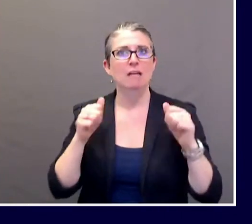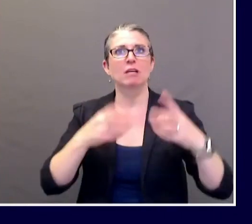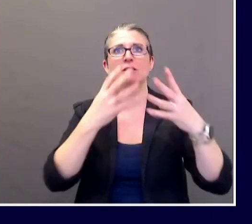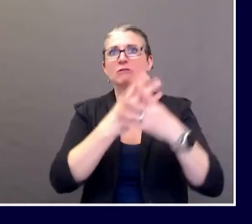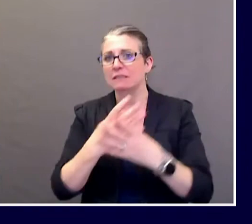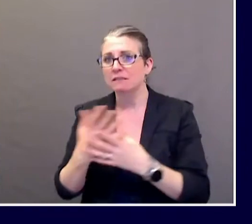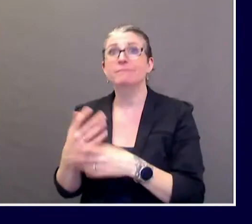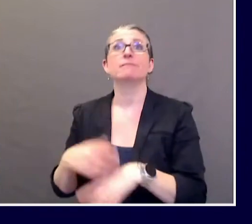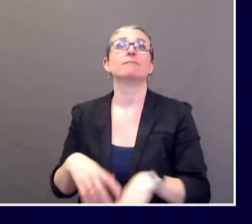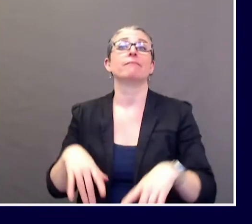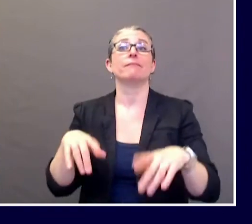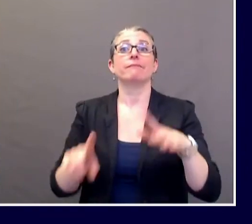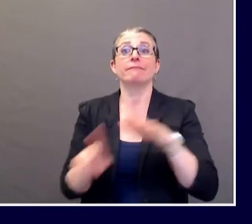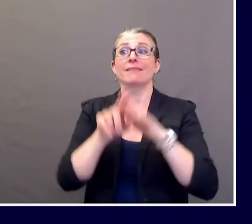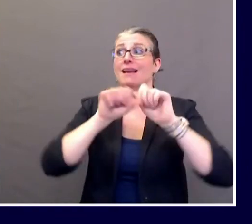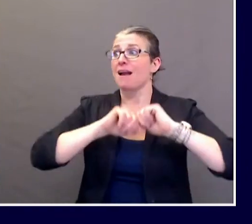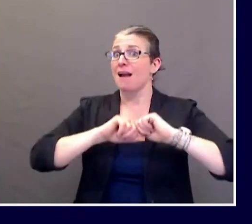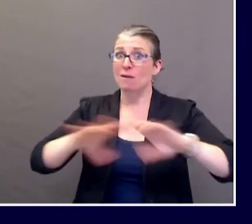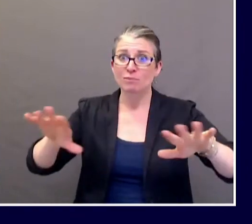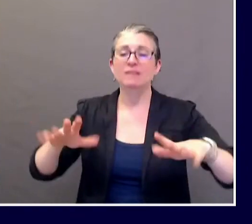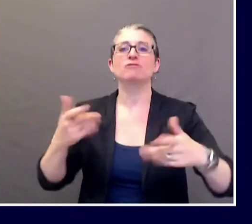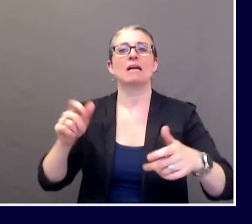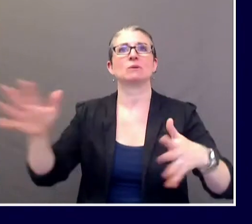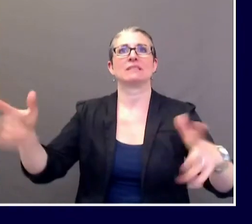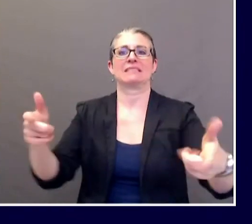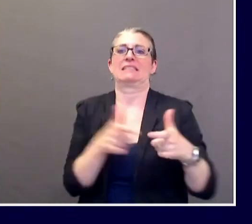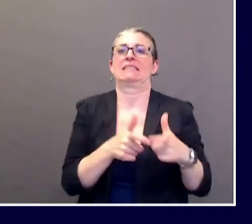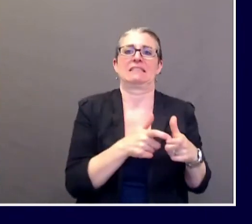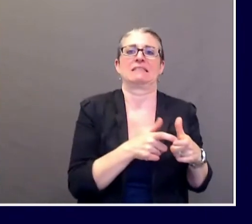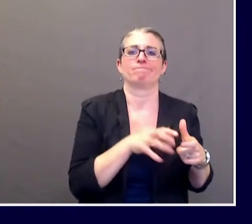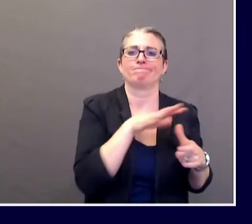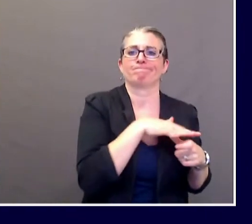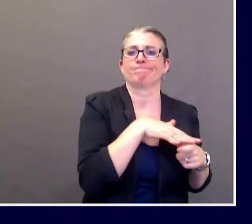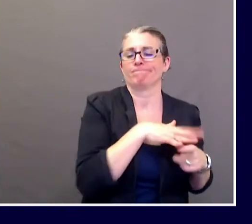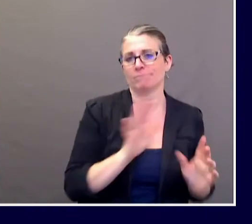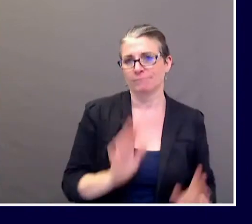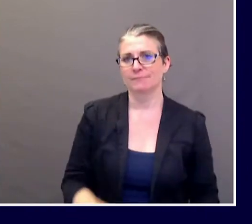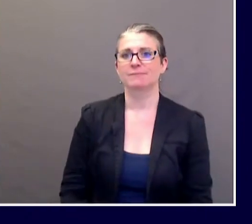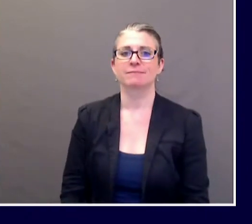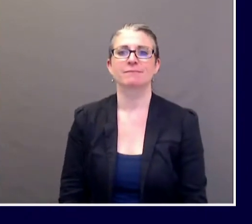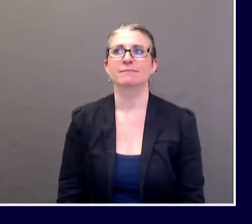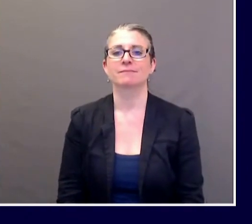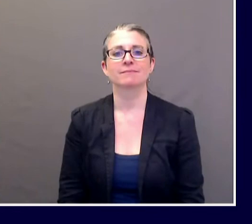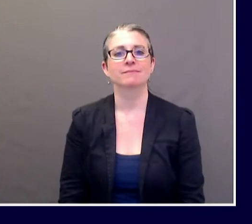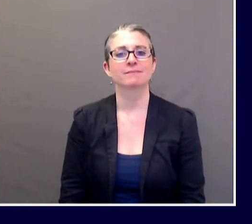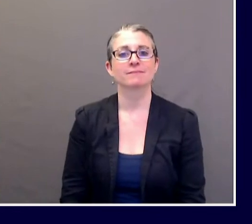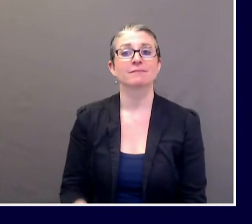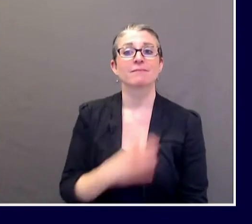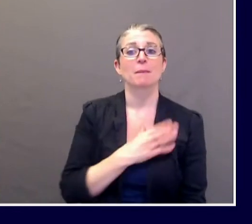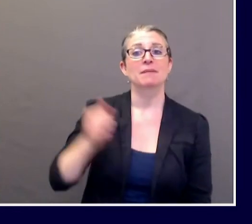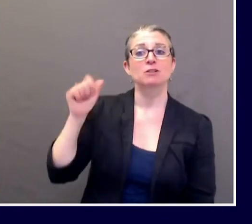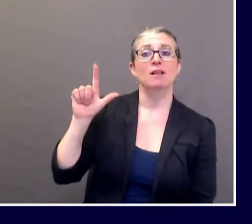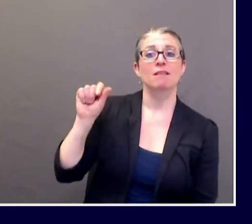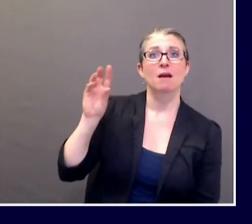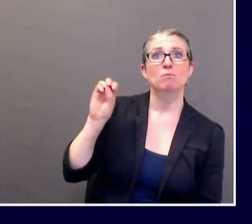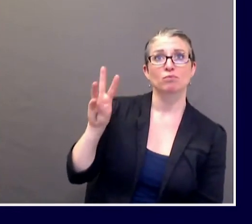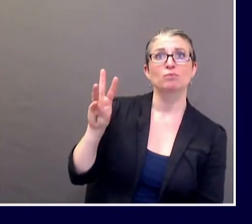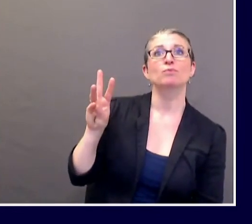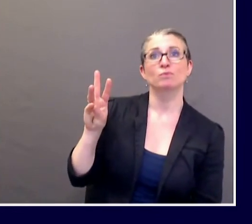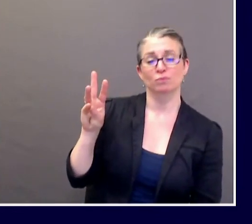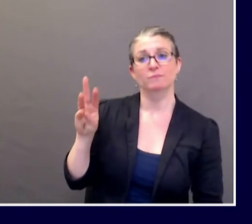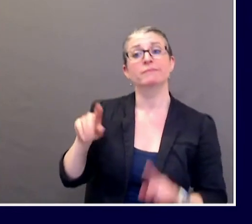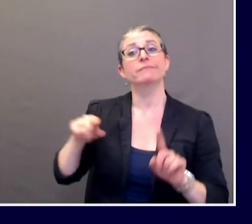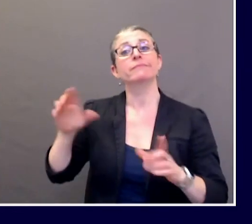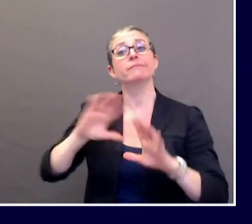down. Just to put a finer point on that, the Maine CDC, our Maine Department of Health and Human Services, Division of